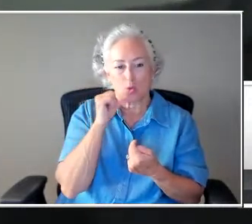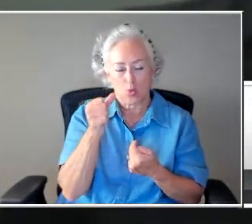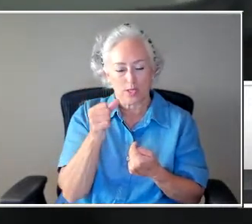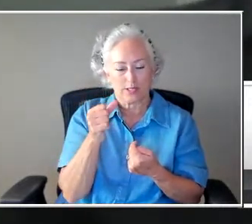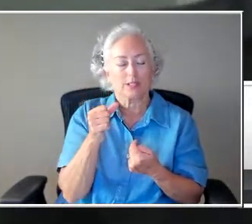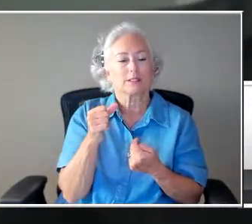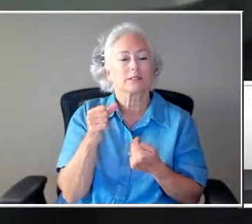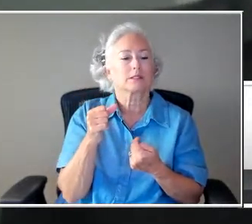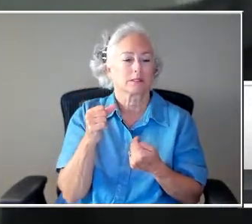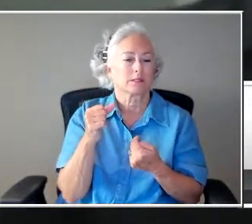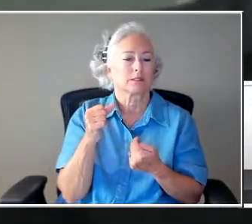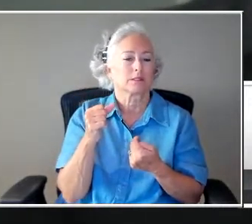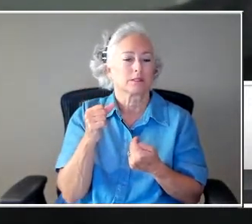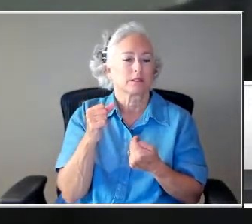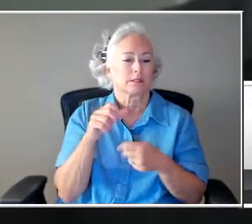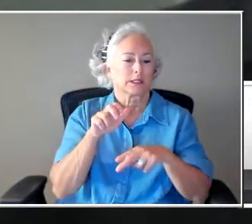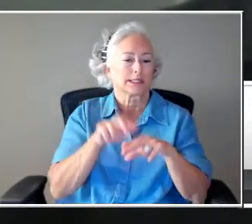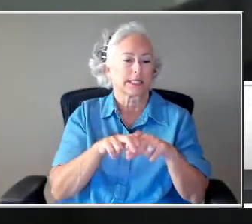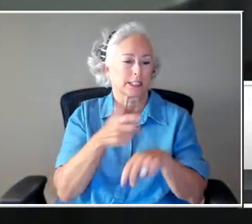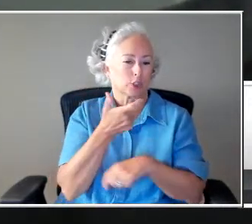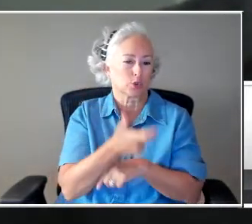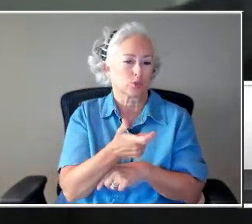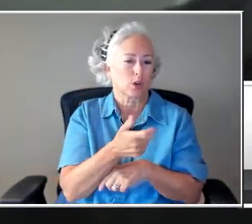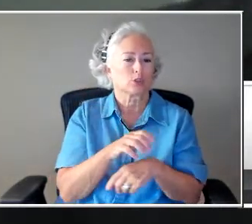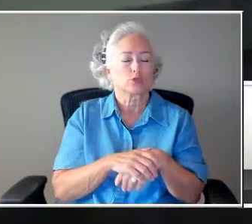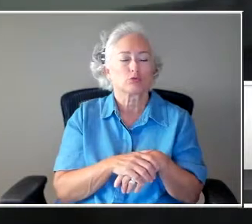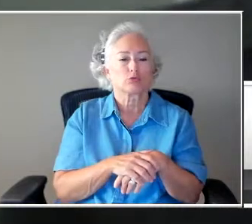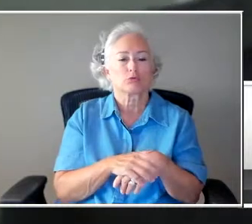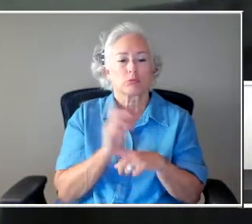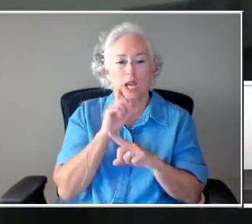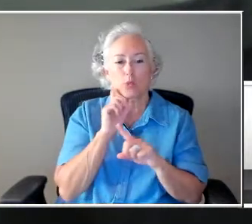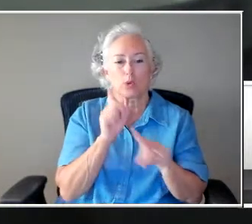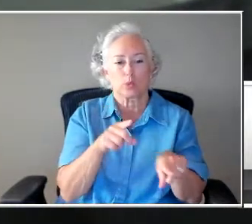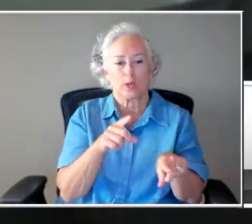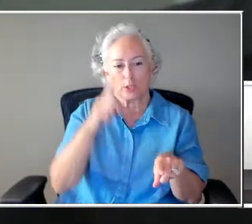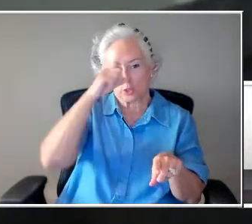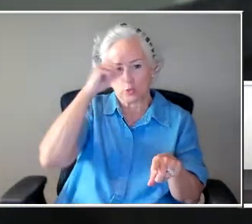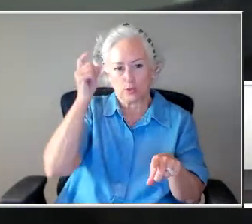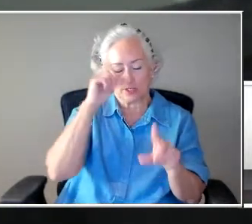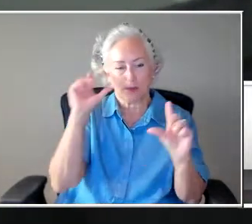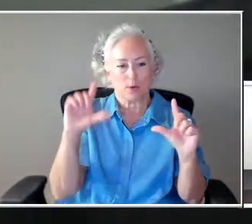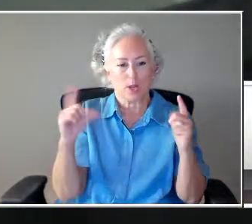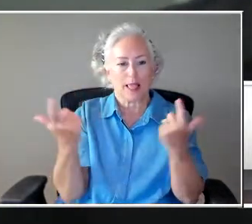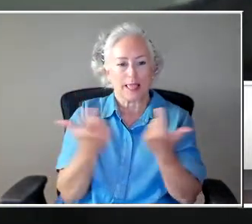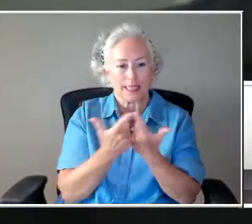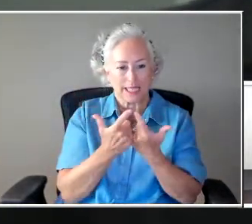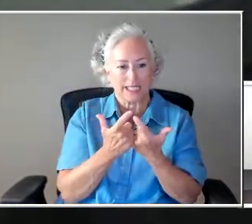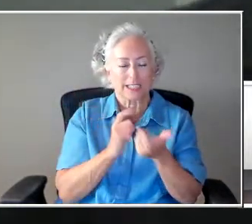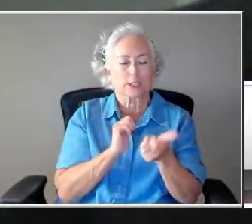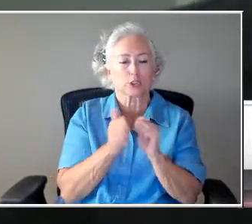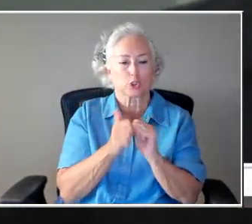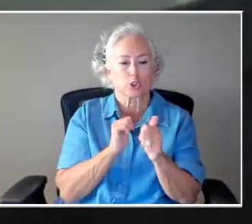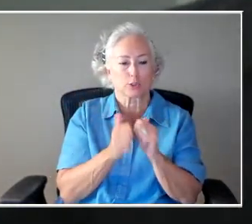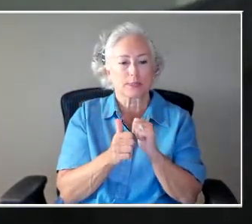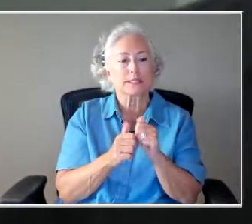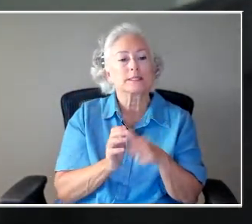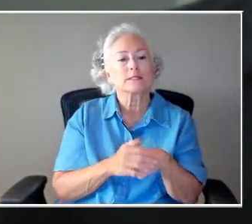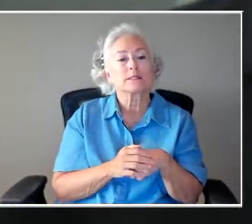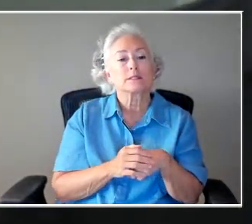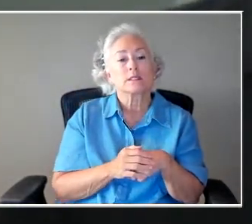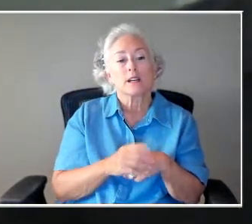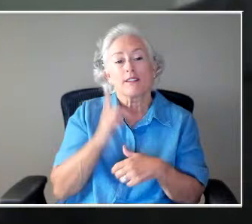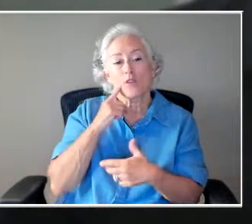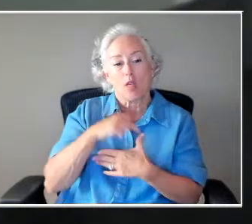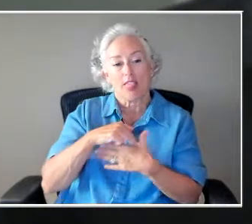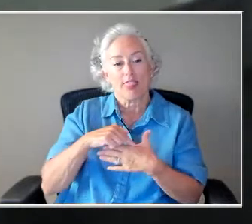went to most of our summer league tournaments, and for the thumb, I mean, I was off over winter. I didn't play